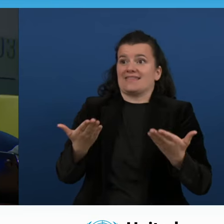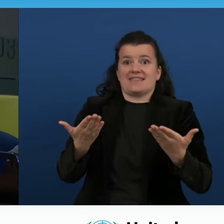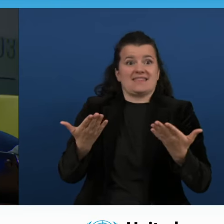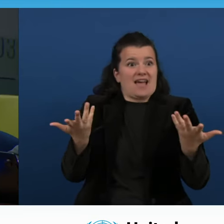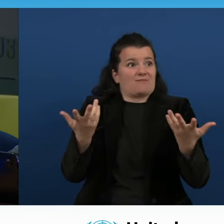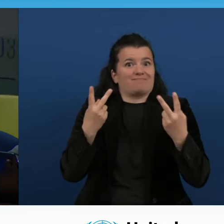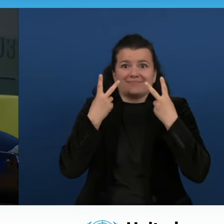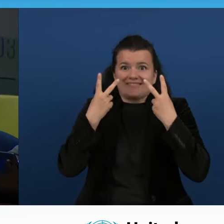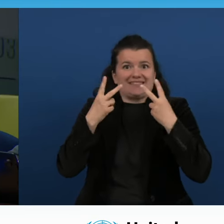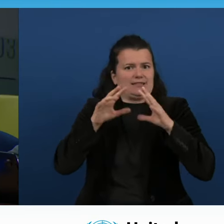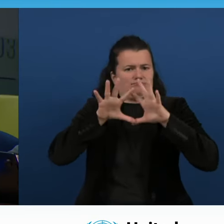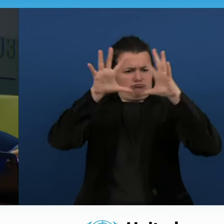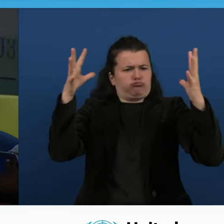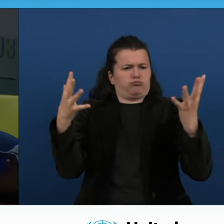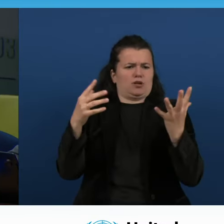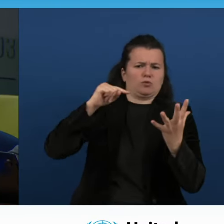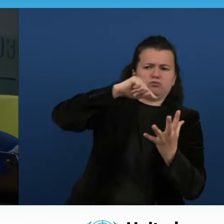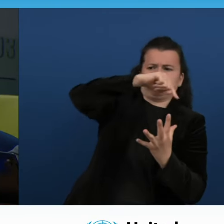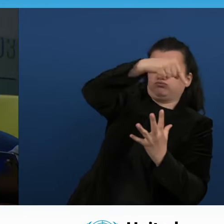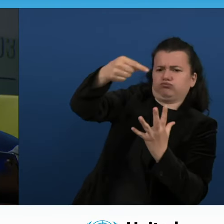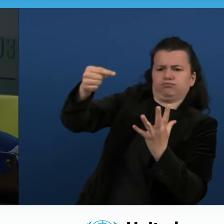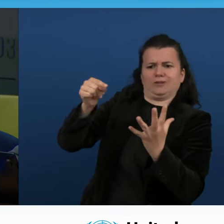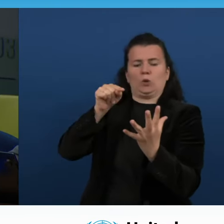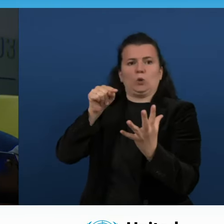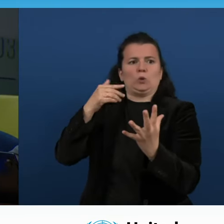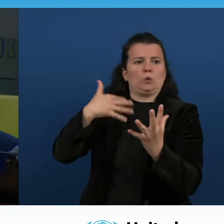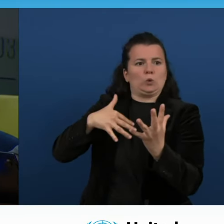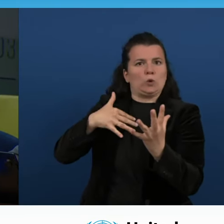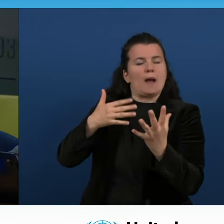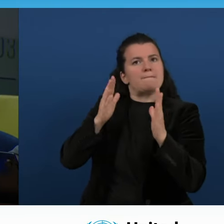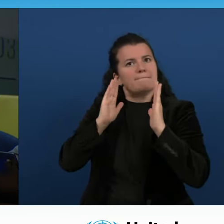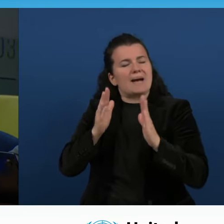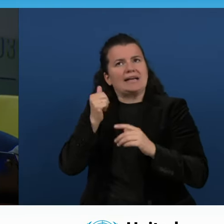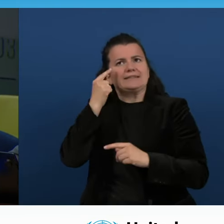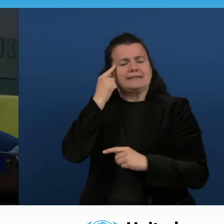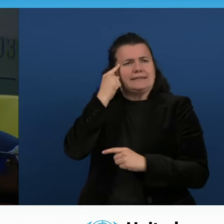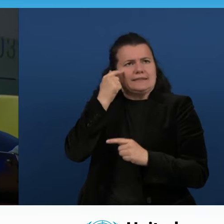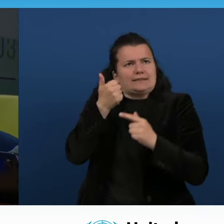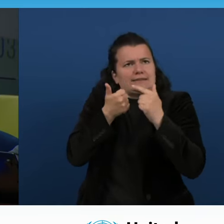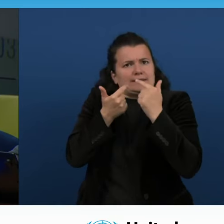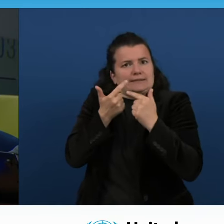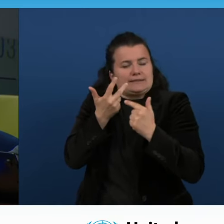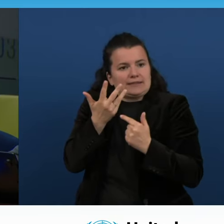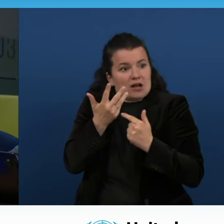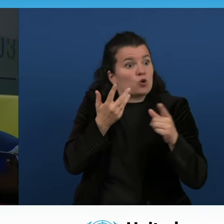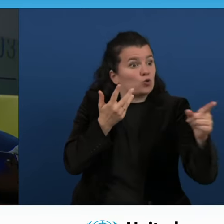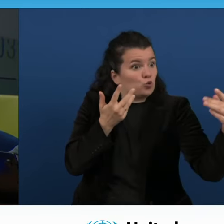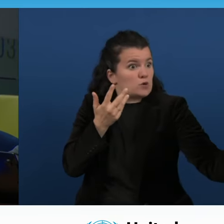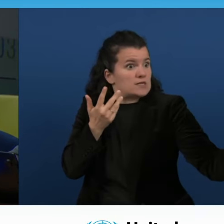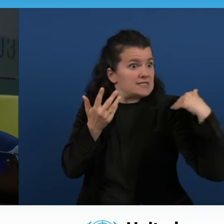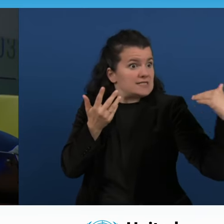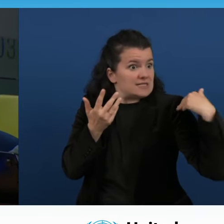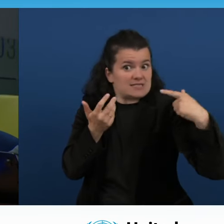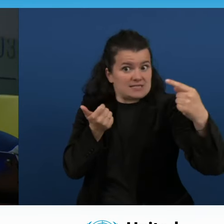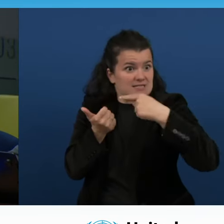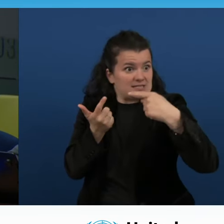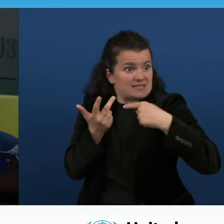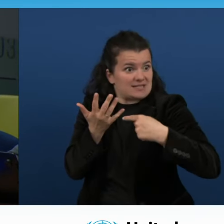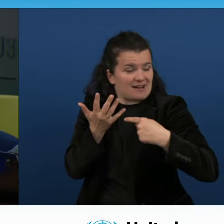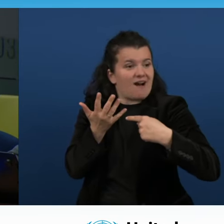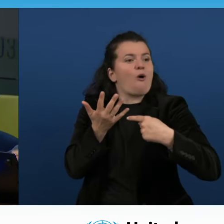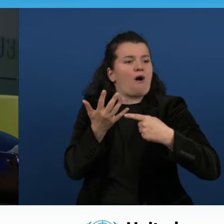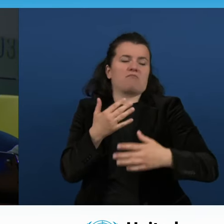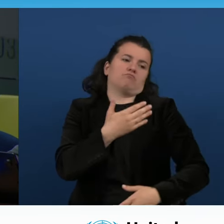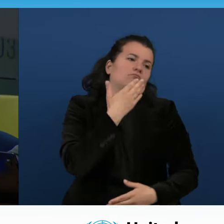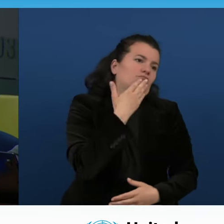us. And while the time is running at ECOSOC, we express our commitment to you